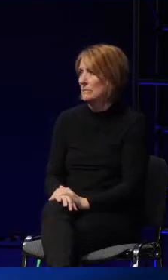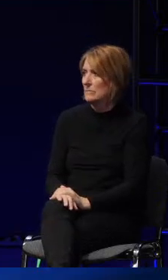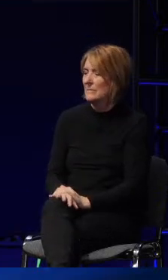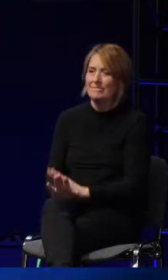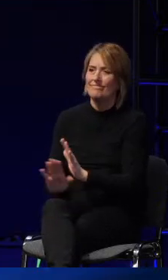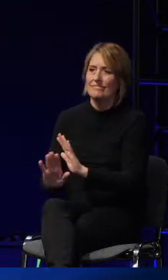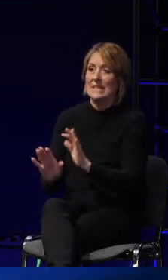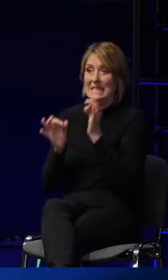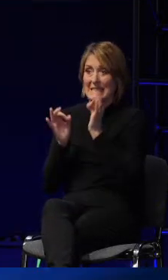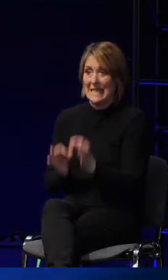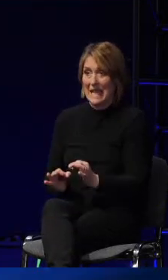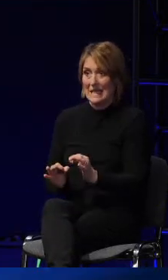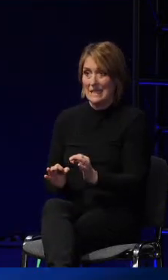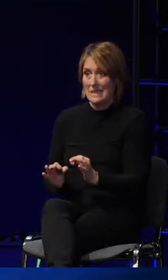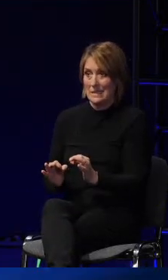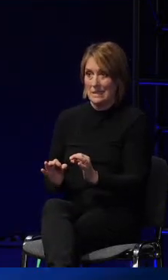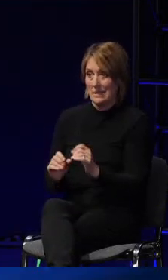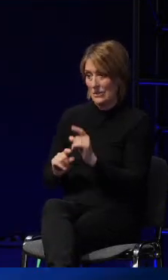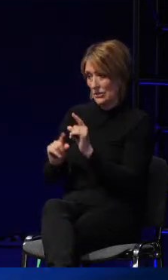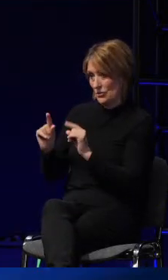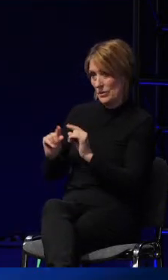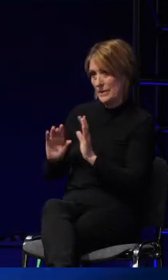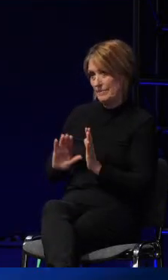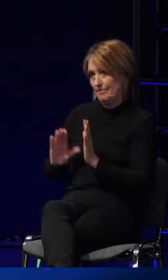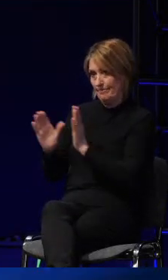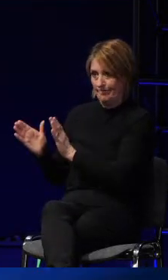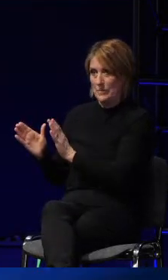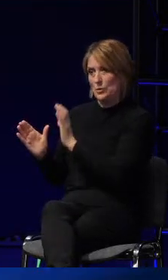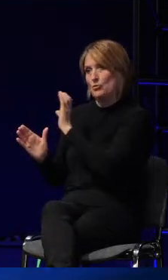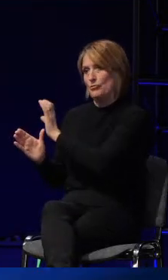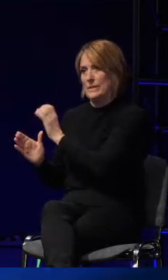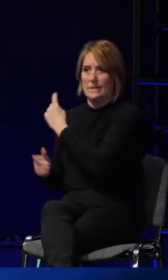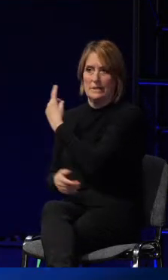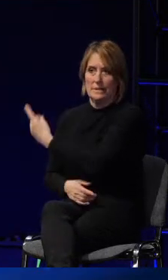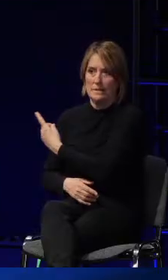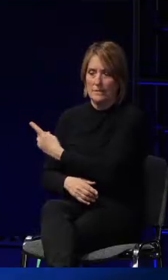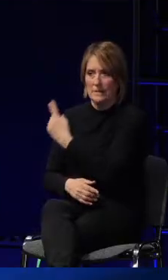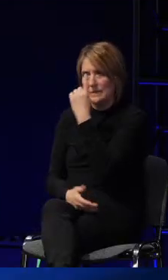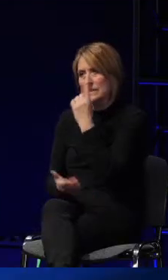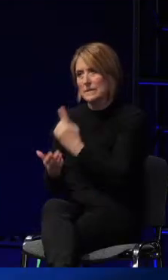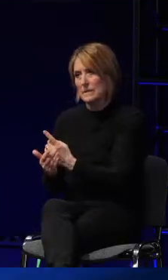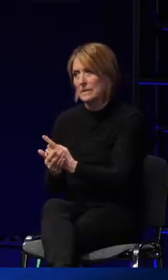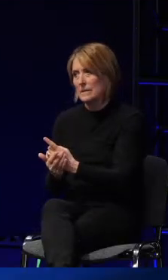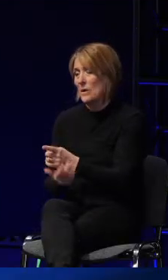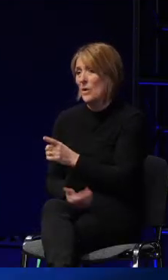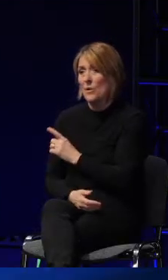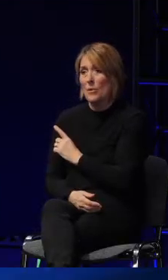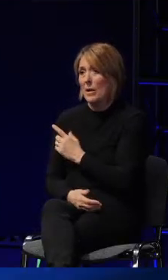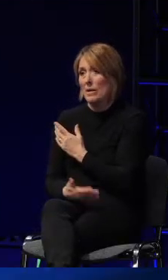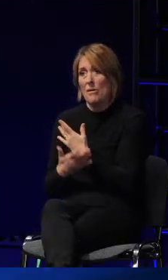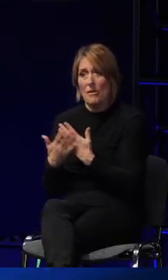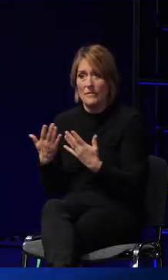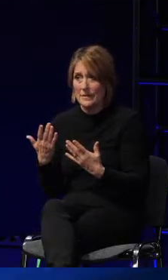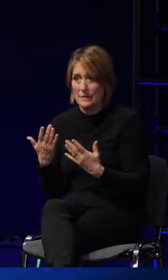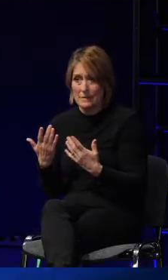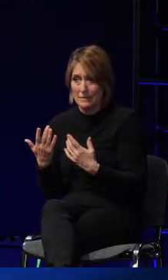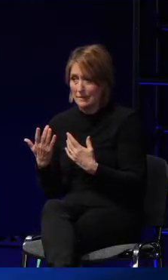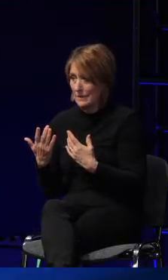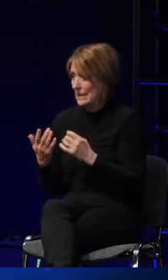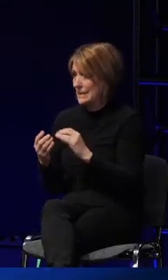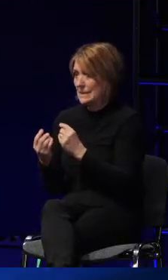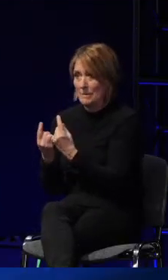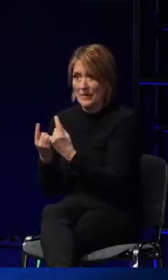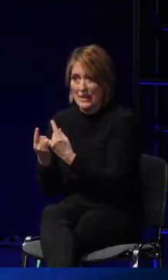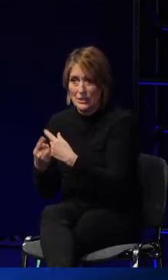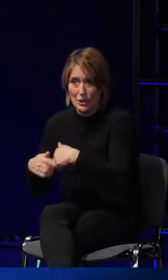the exact fixture choice to Chris, because it also, stuff has to change, doesn't it? Like, stuff isn't available. It will come